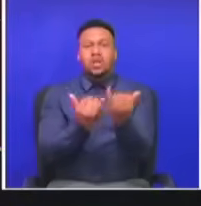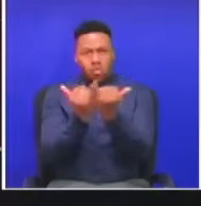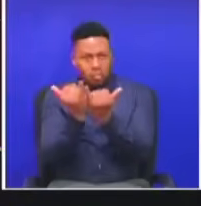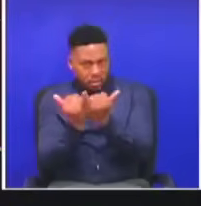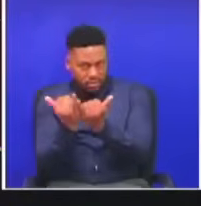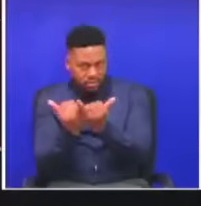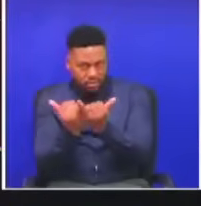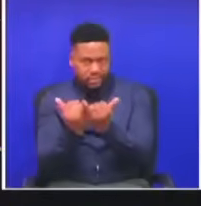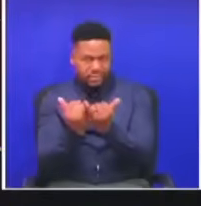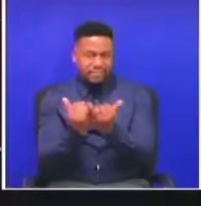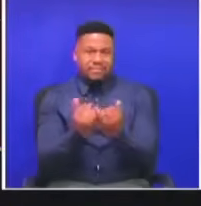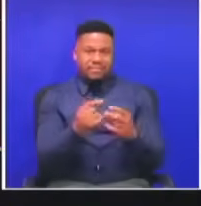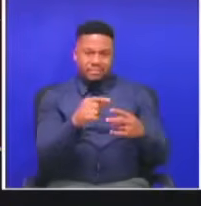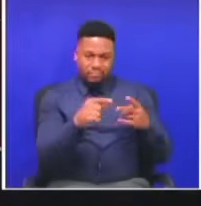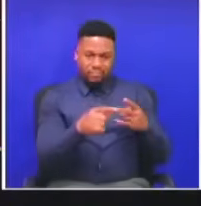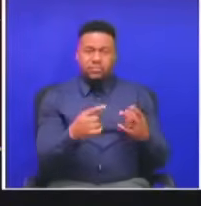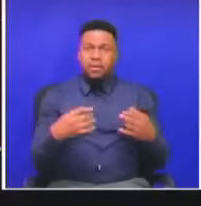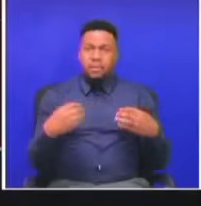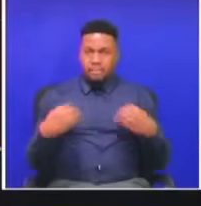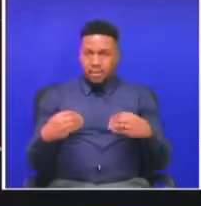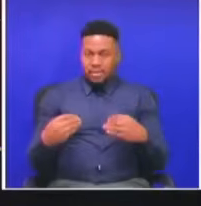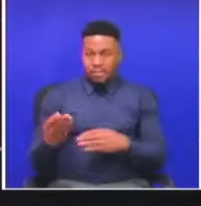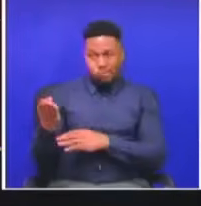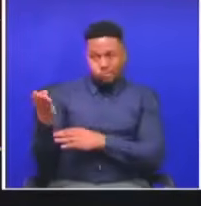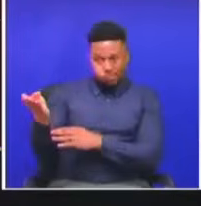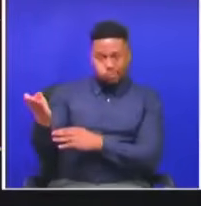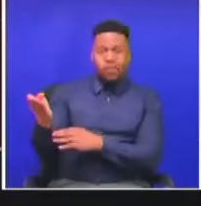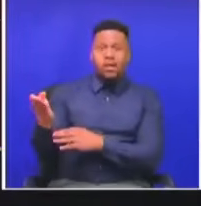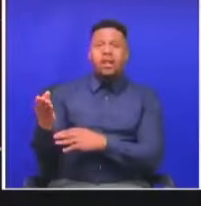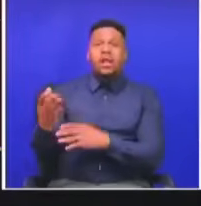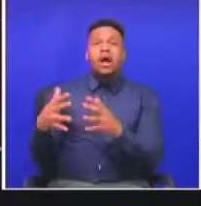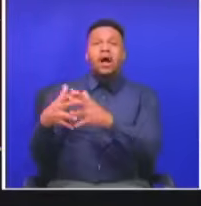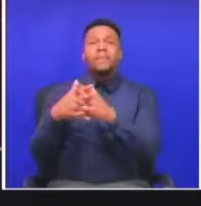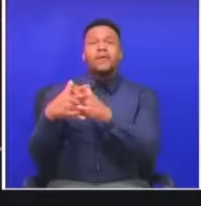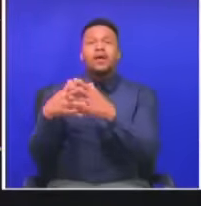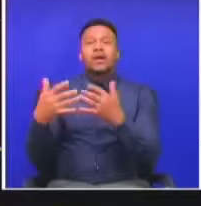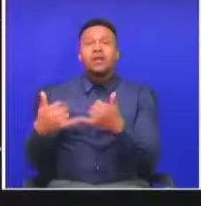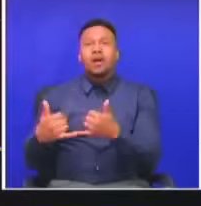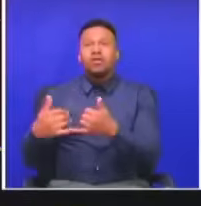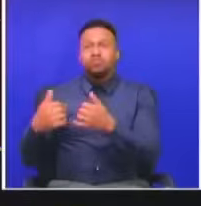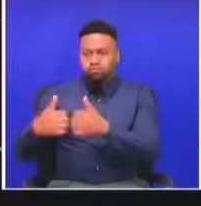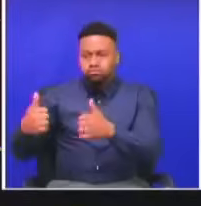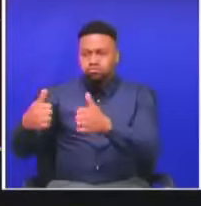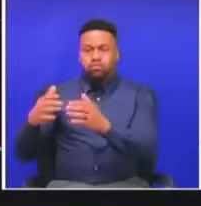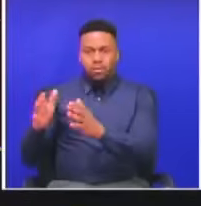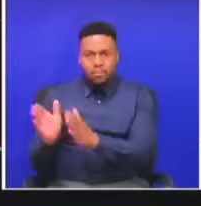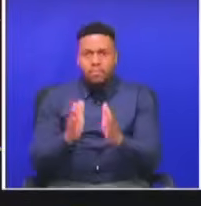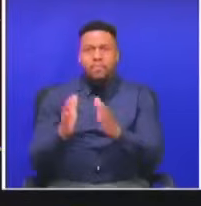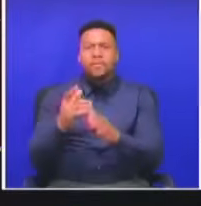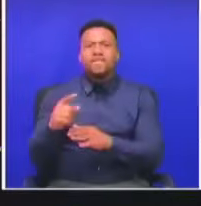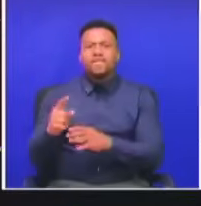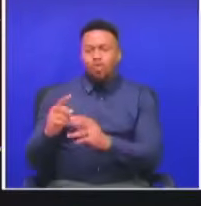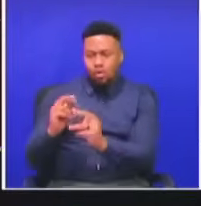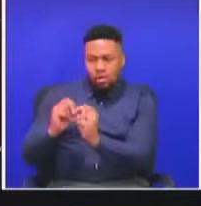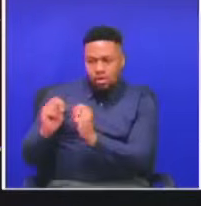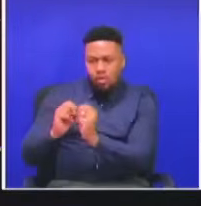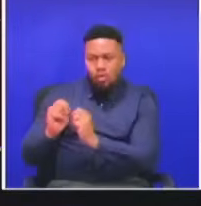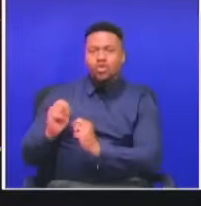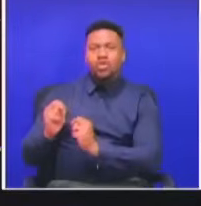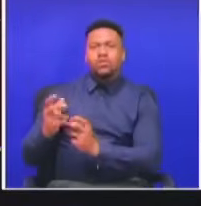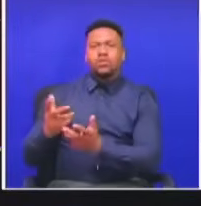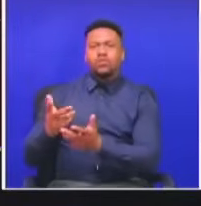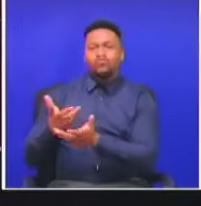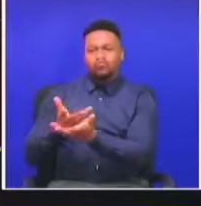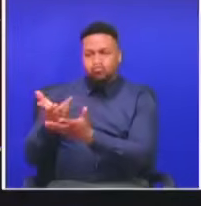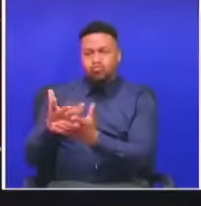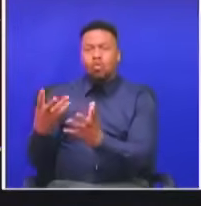in the United States, who are preparing for the further formal negotiations with the United States government,